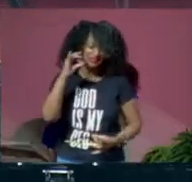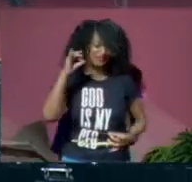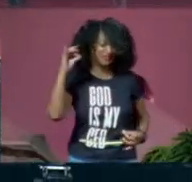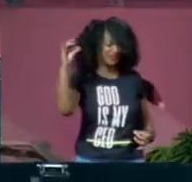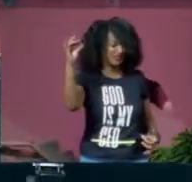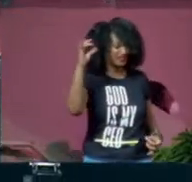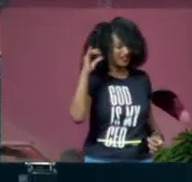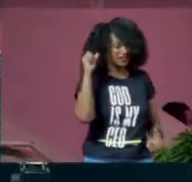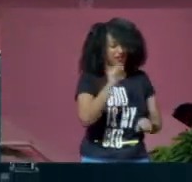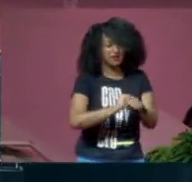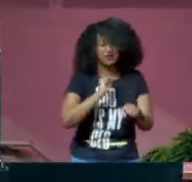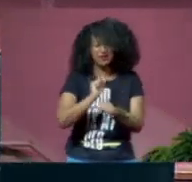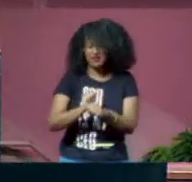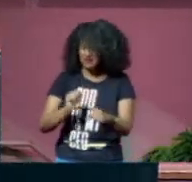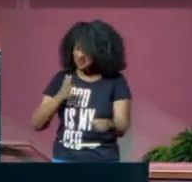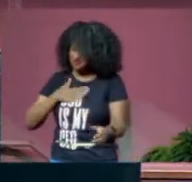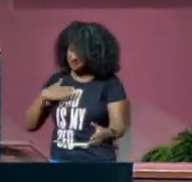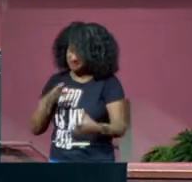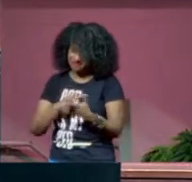soul.